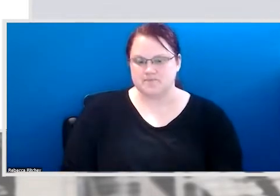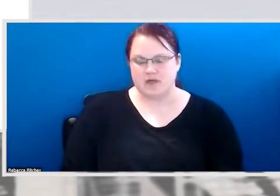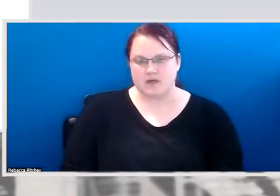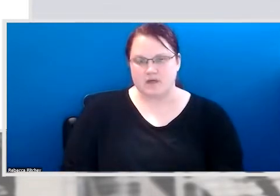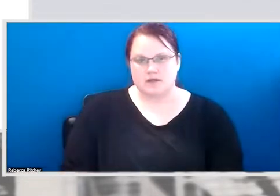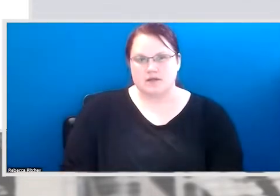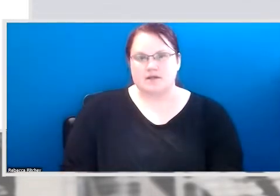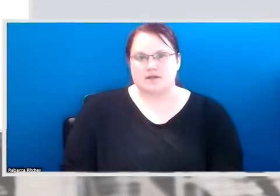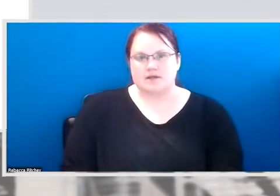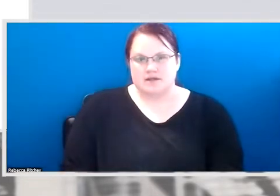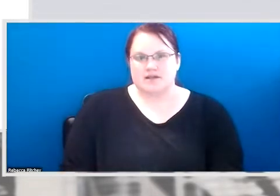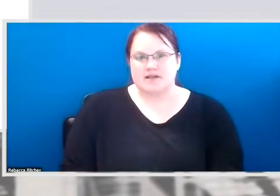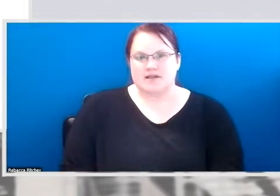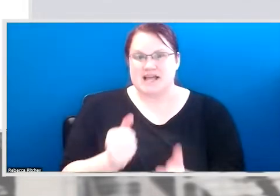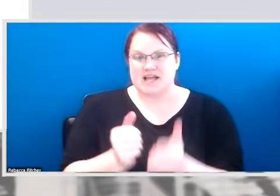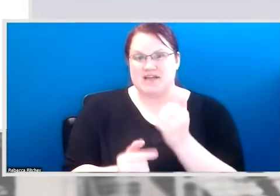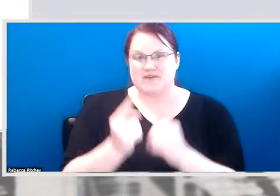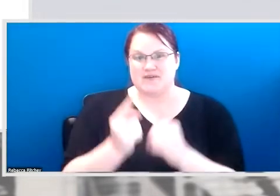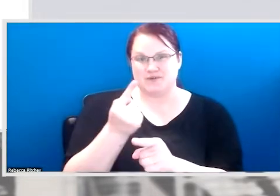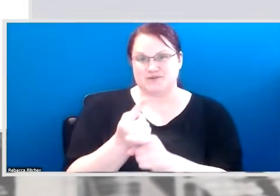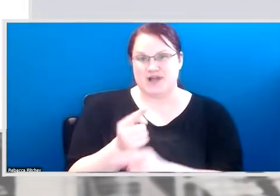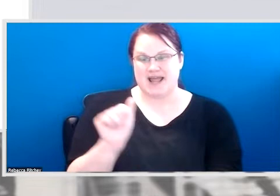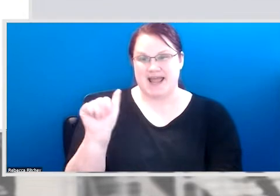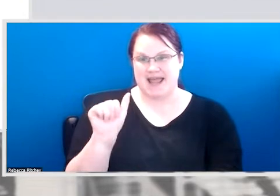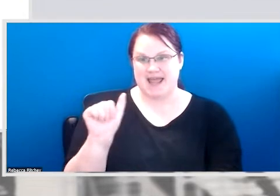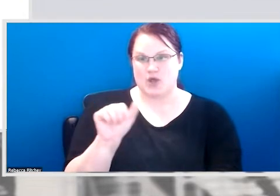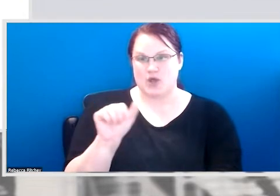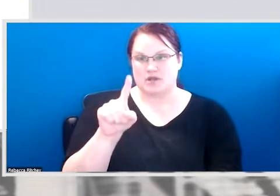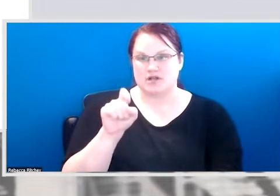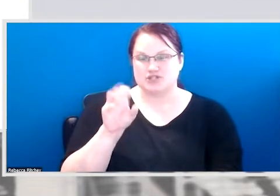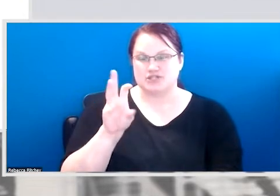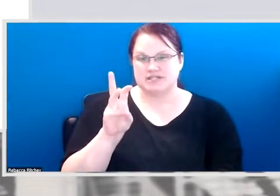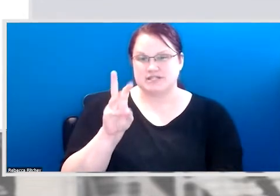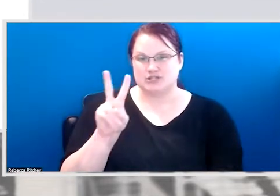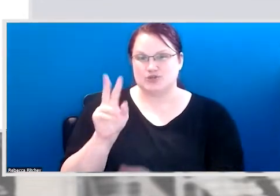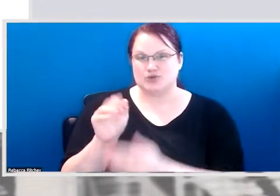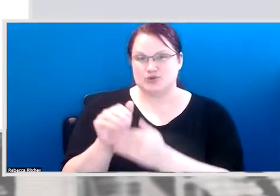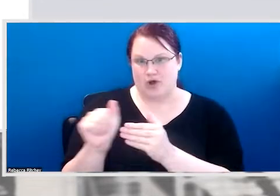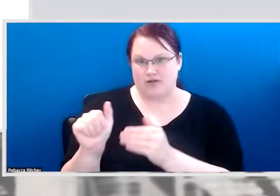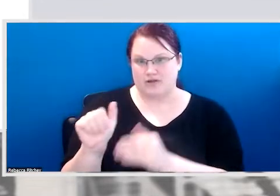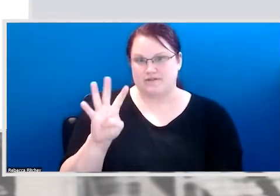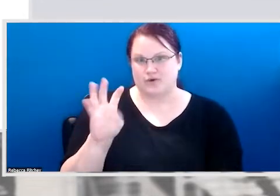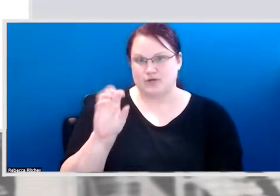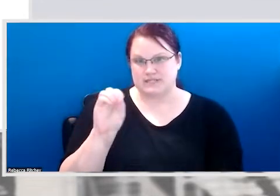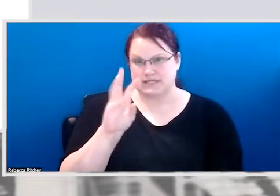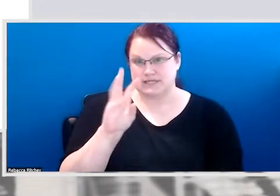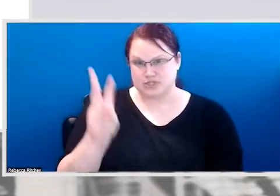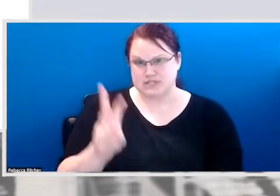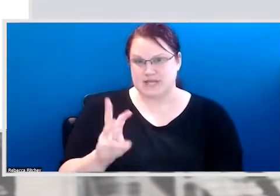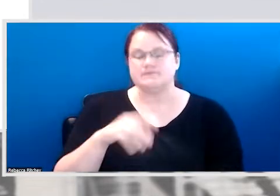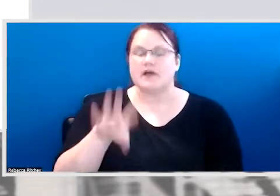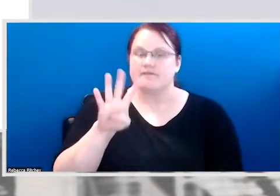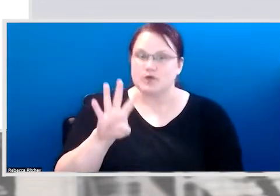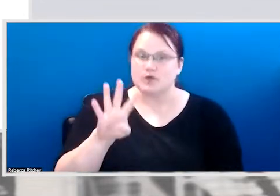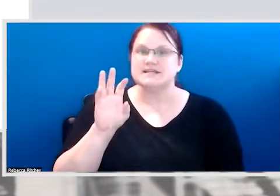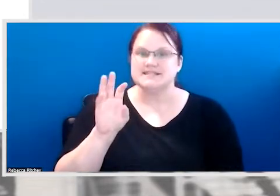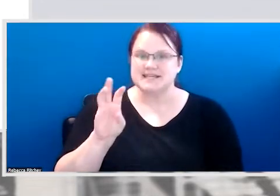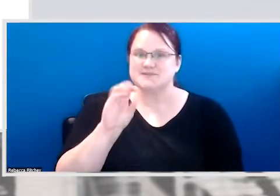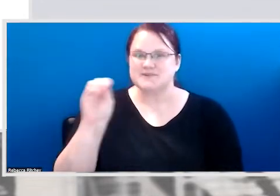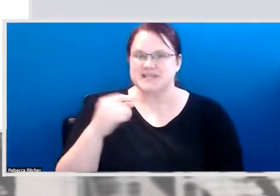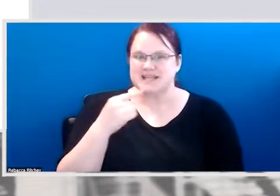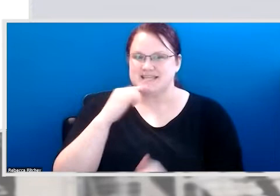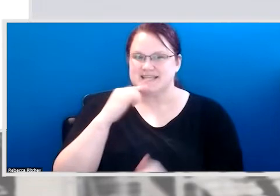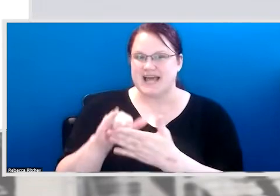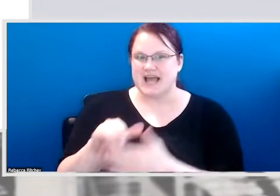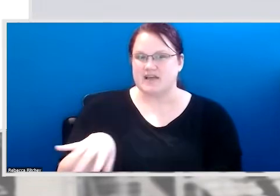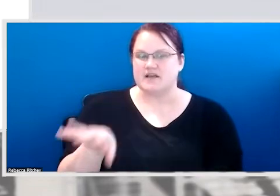So everybody got this right. Option A, $162, 46% of you said that. 54% of you chose